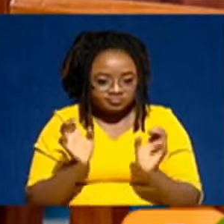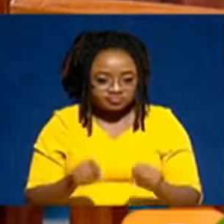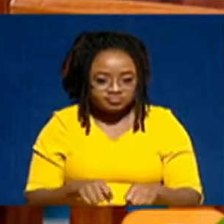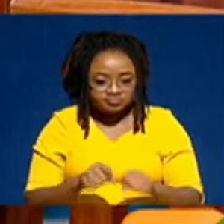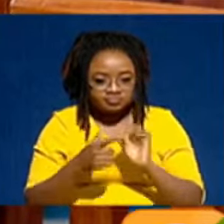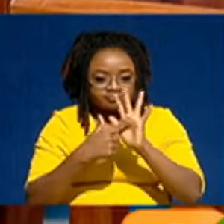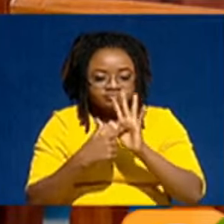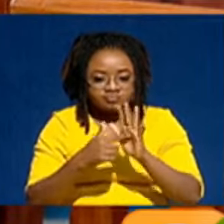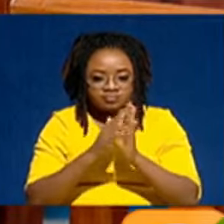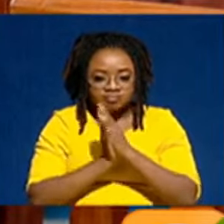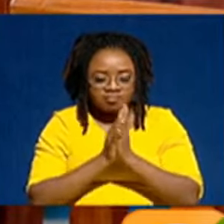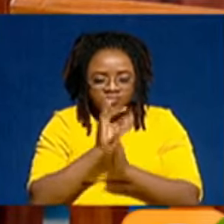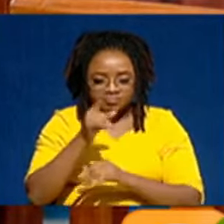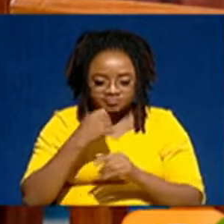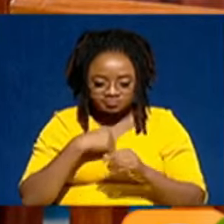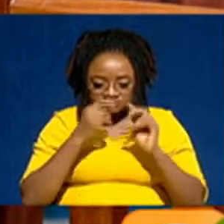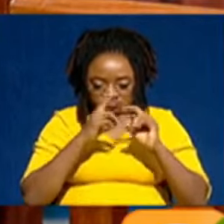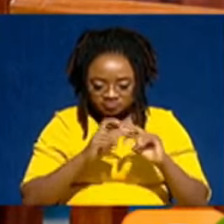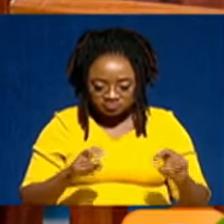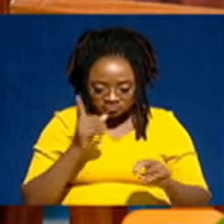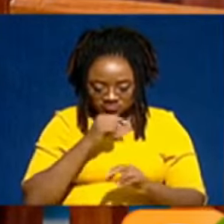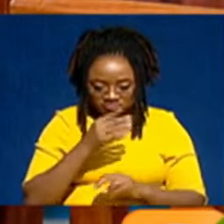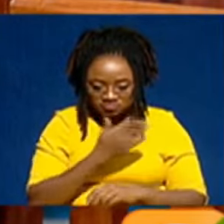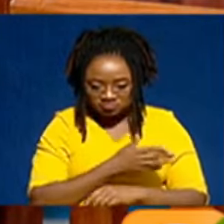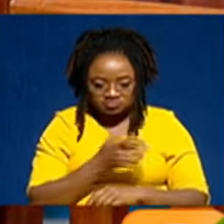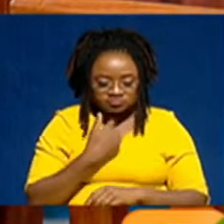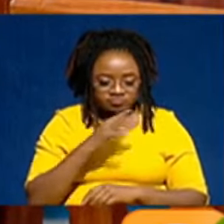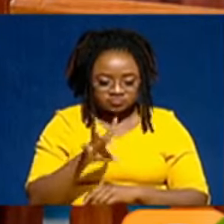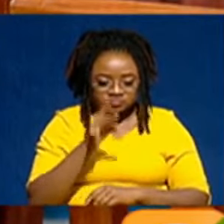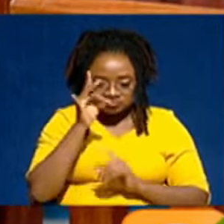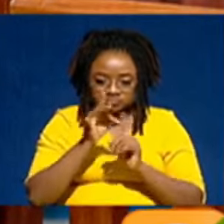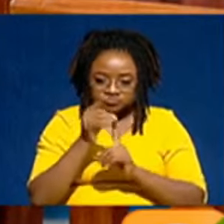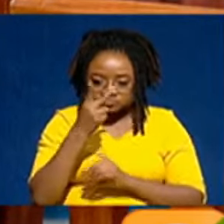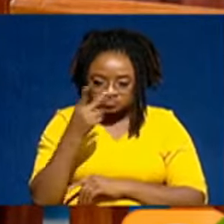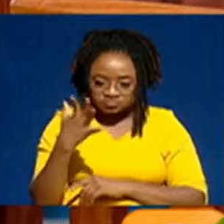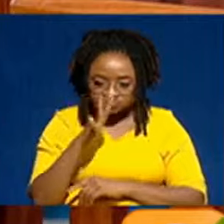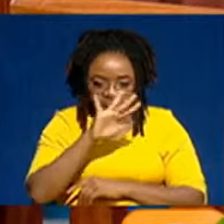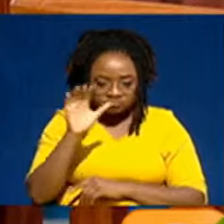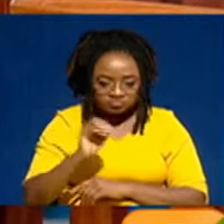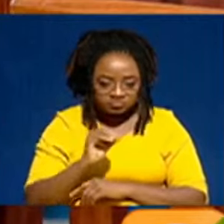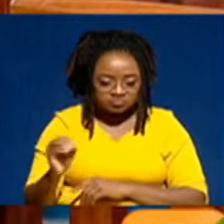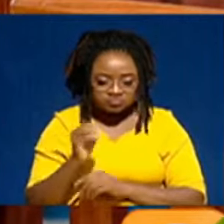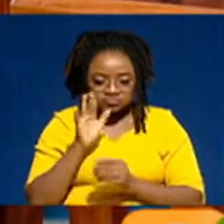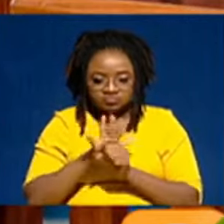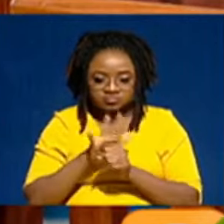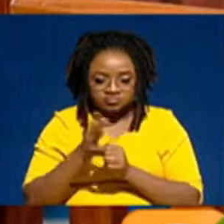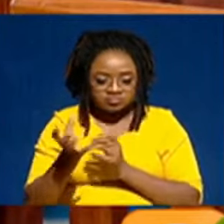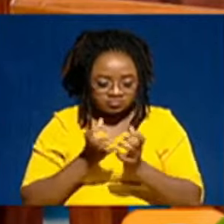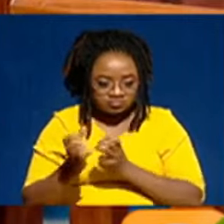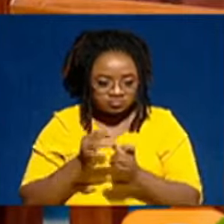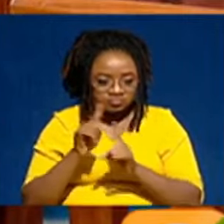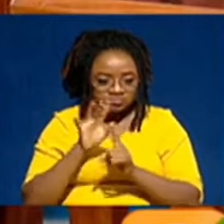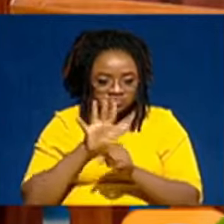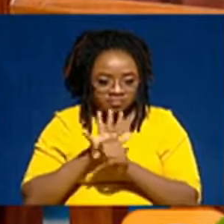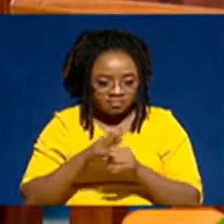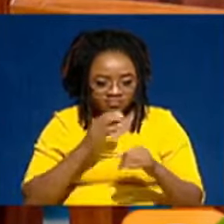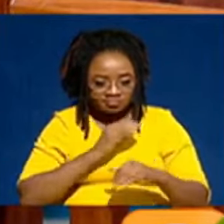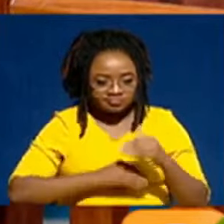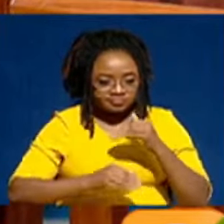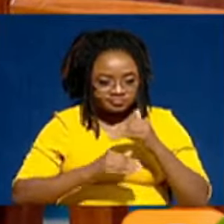there's a research that was done by NCA that talked about only 25% of the buildings and the construction that is going on in the